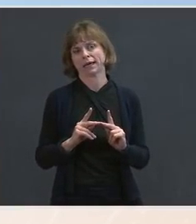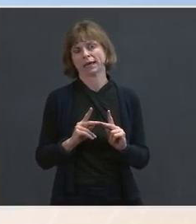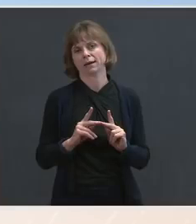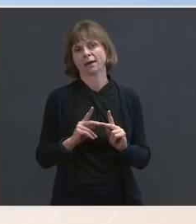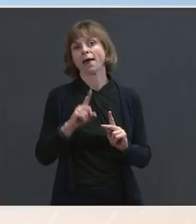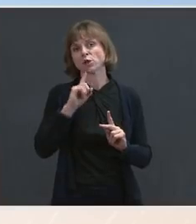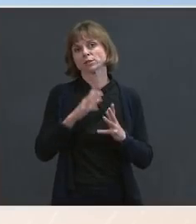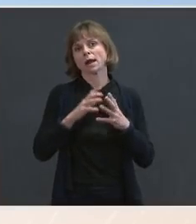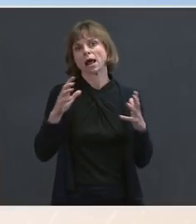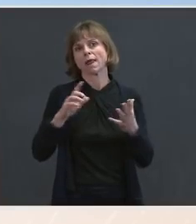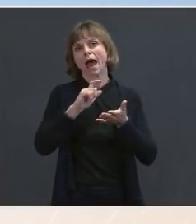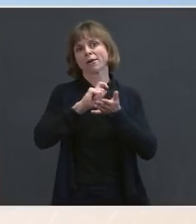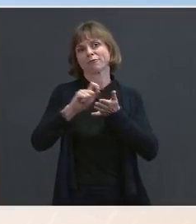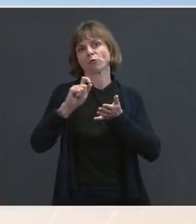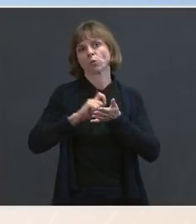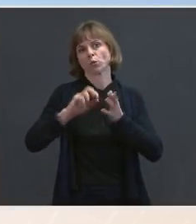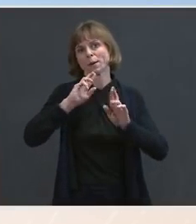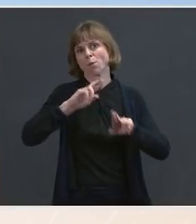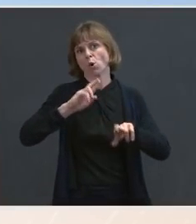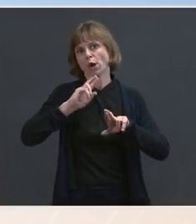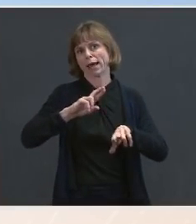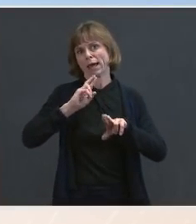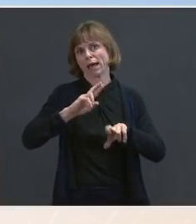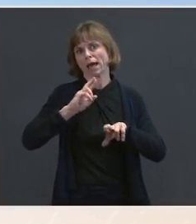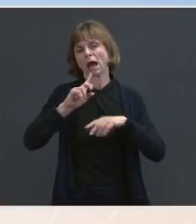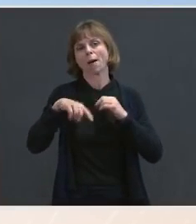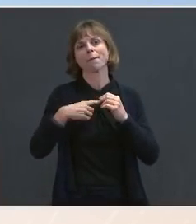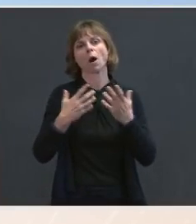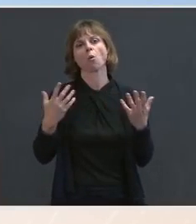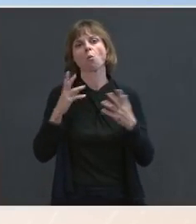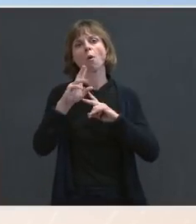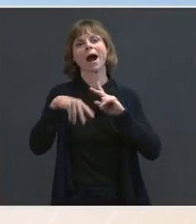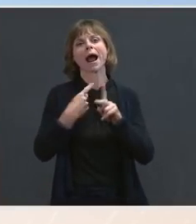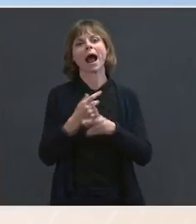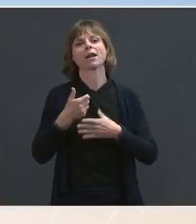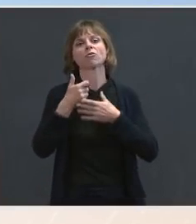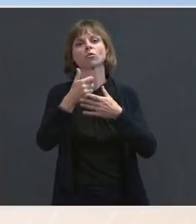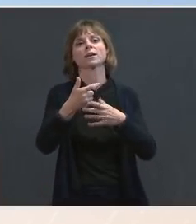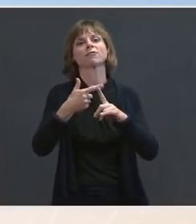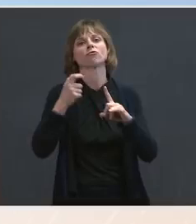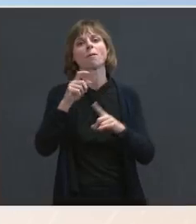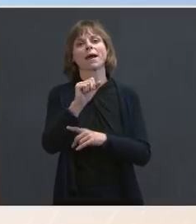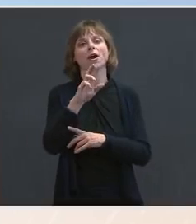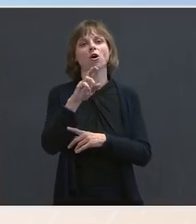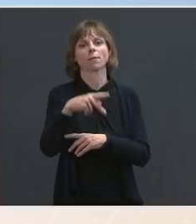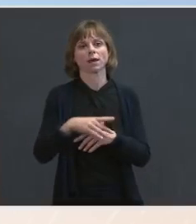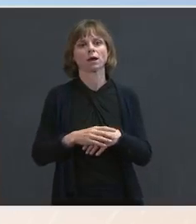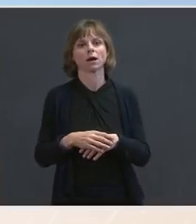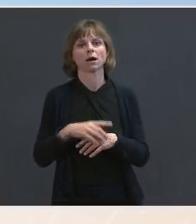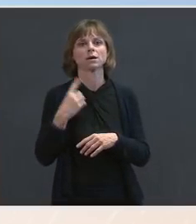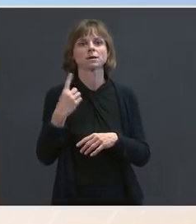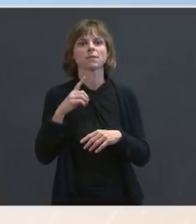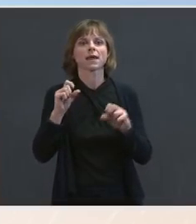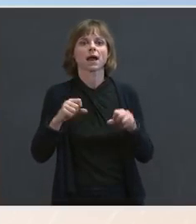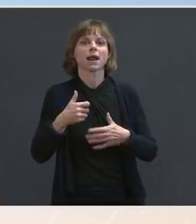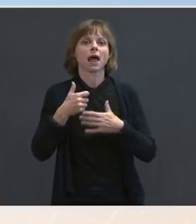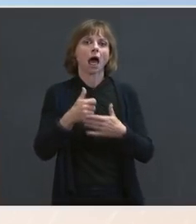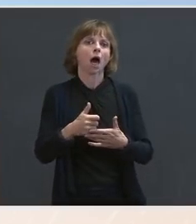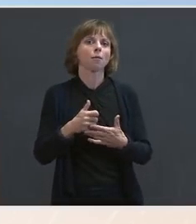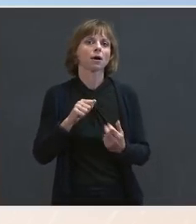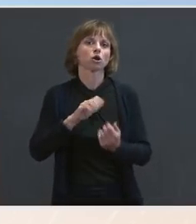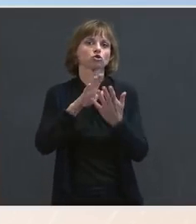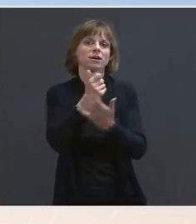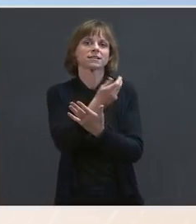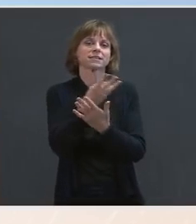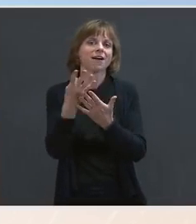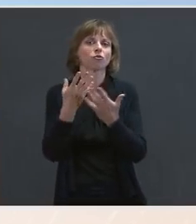of reporting on what kind of relief would come out of the American Rescue Plan, something that can help address a range of issues the American